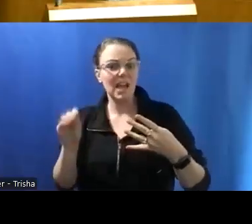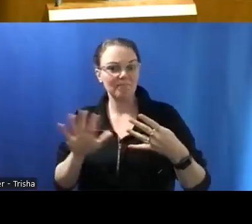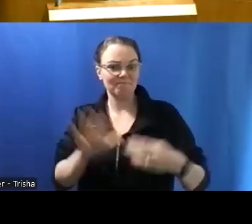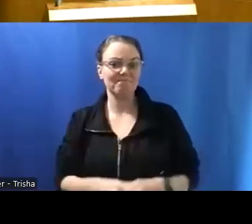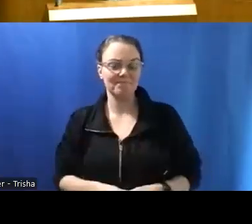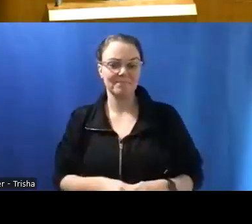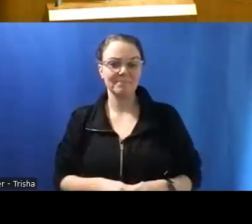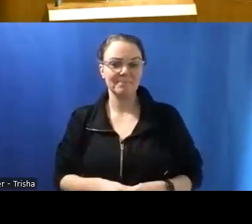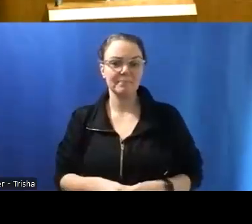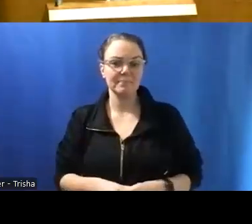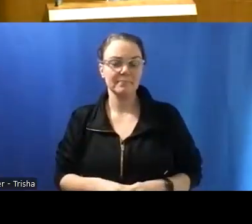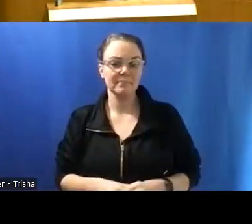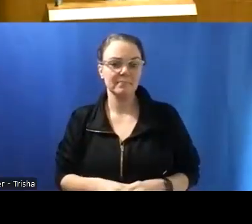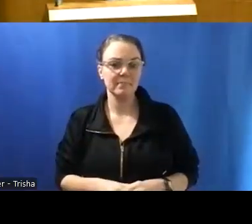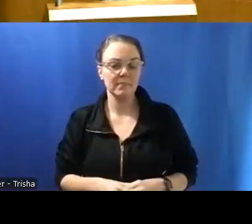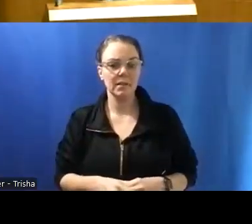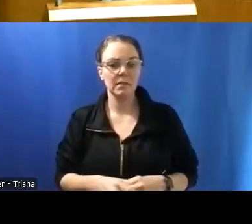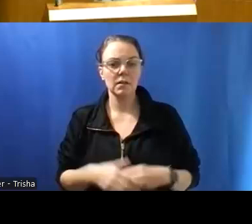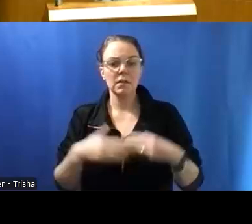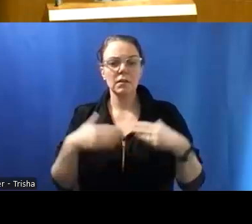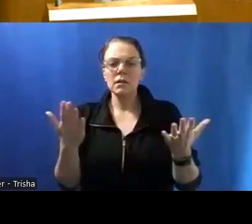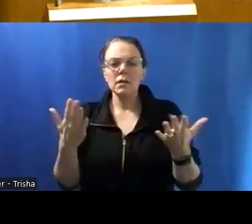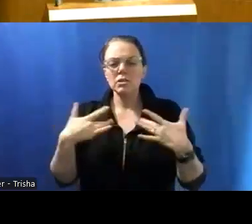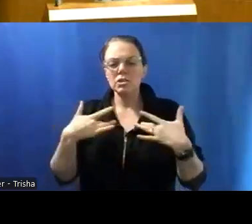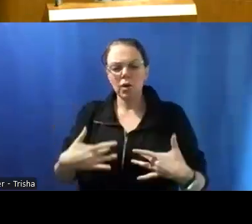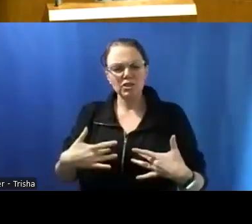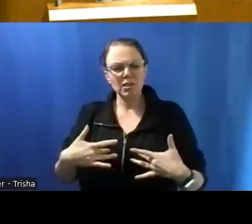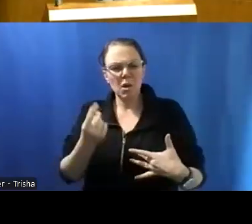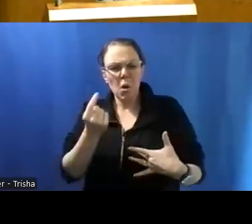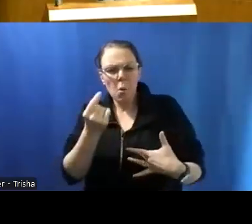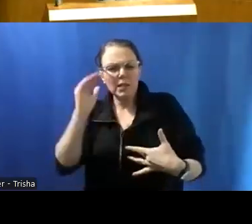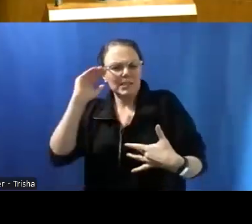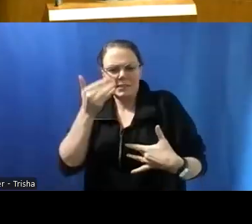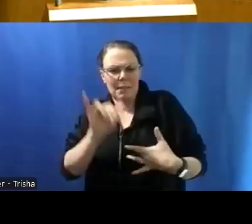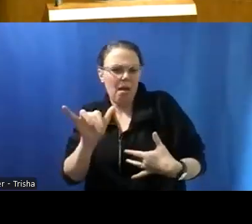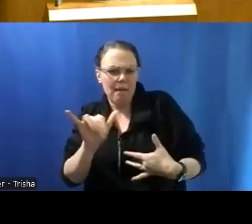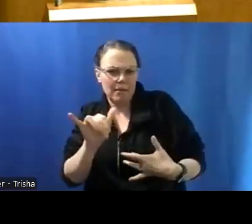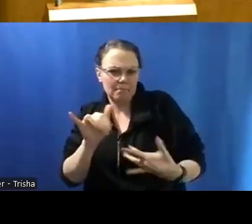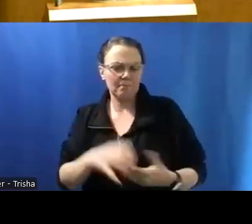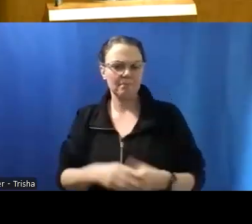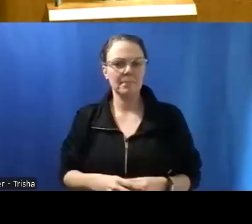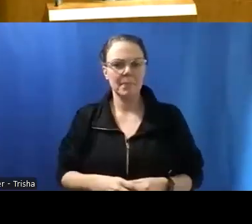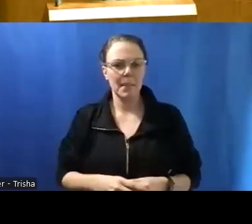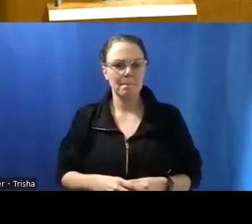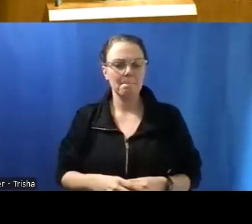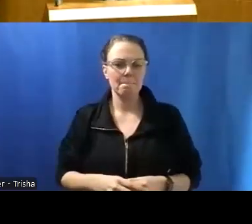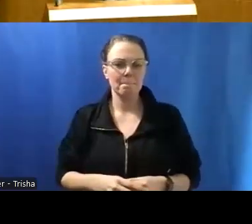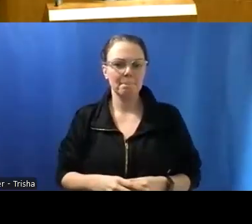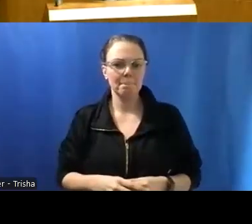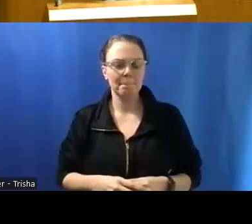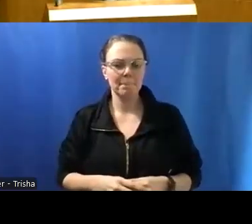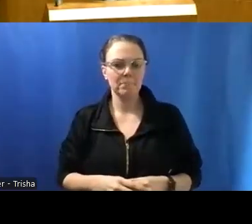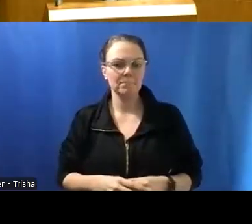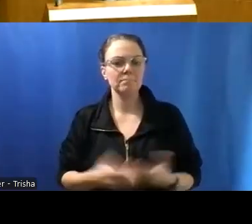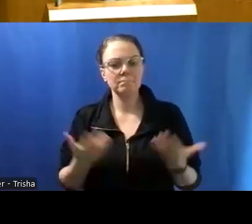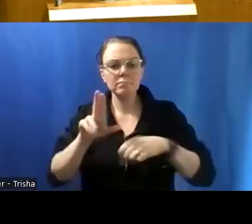studies. So what does the depression look like or seem like? I just want to make a few points about that.